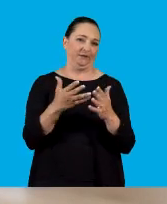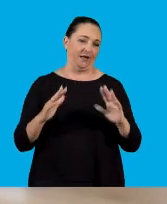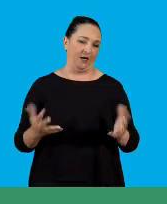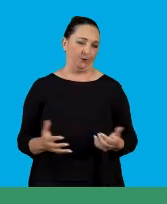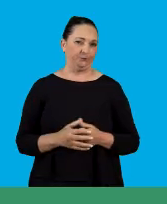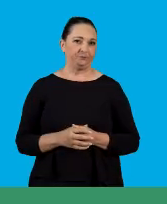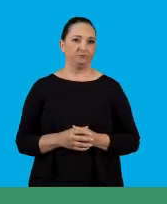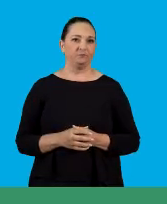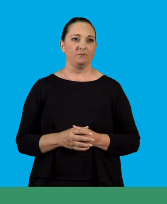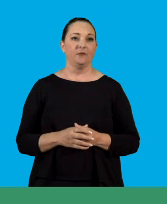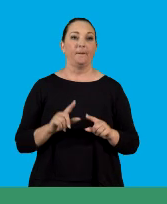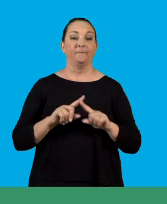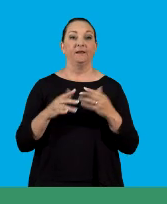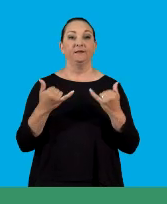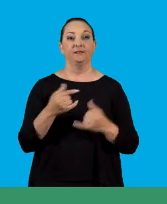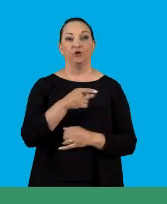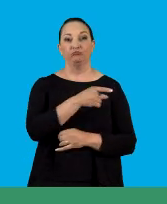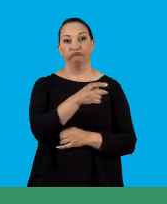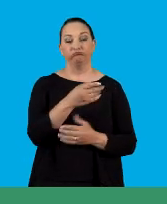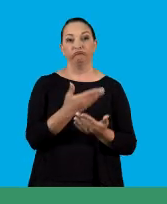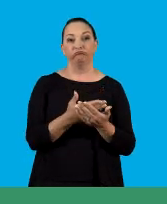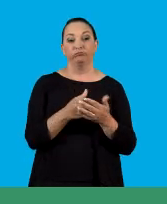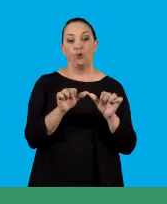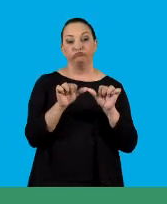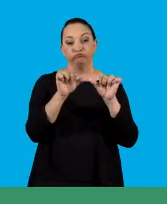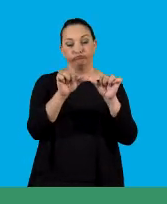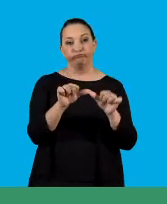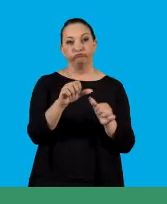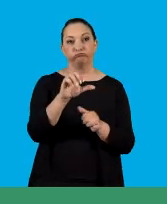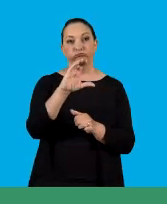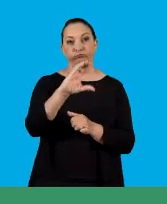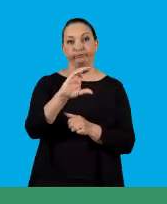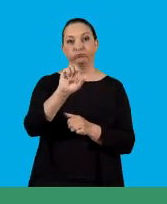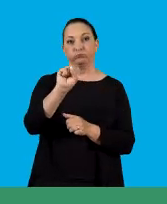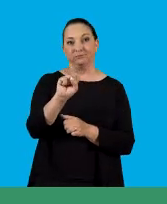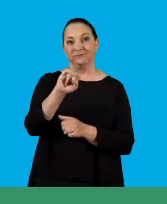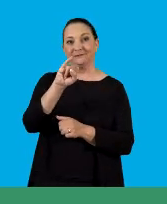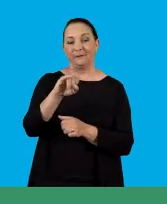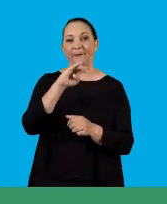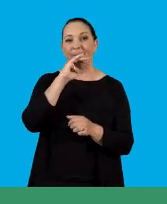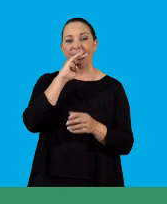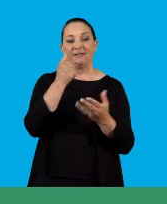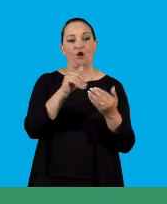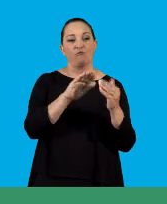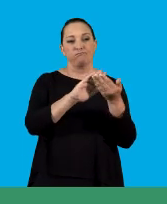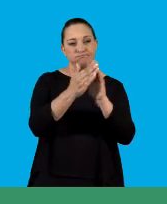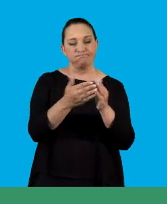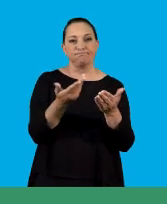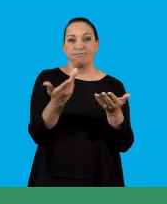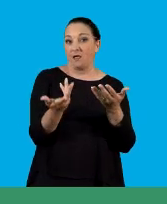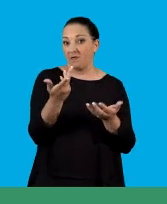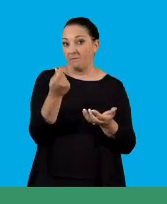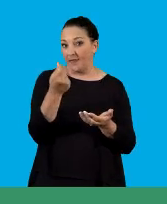And we also talk about implementing those sustainable corporate social investment programs, which is basically